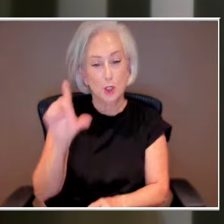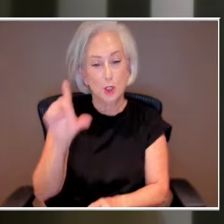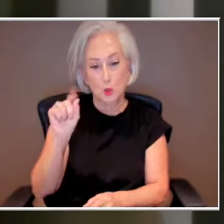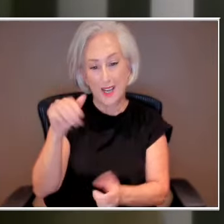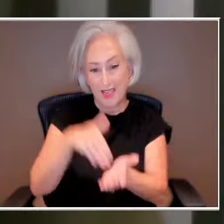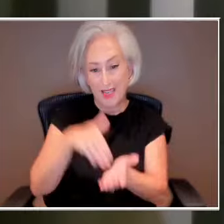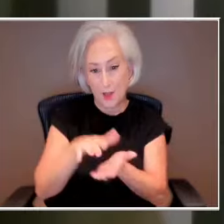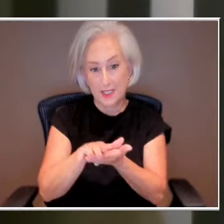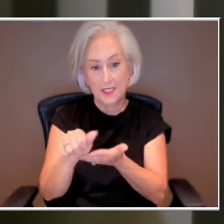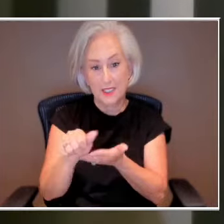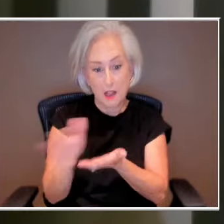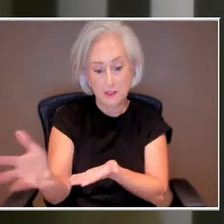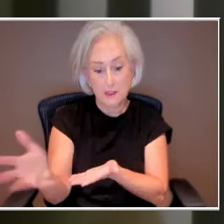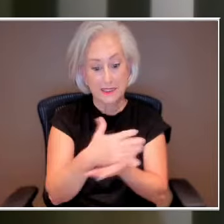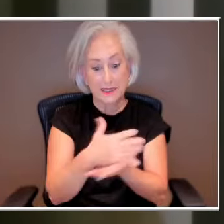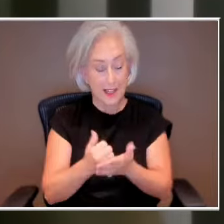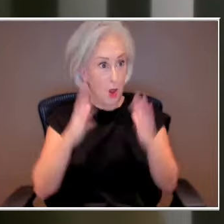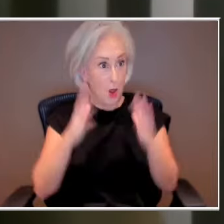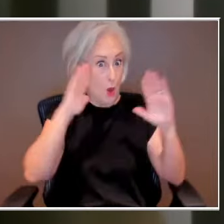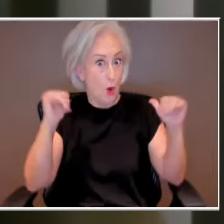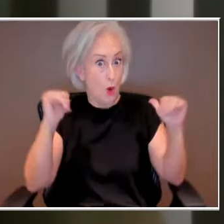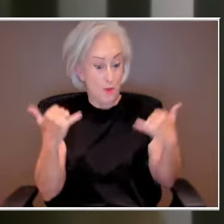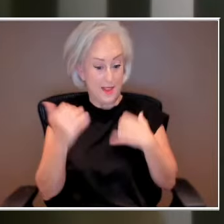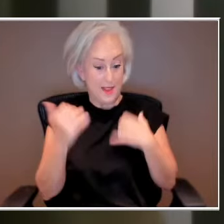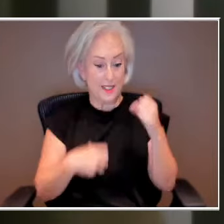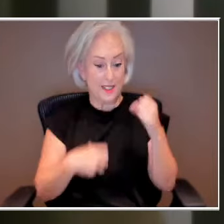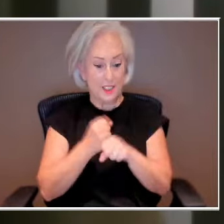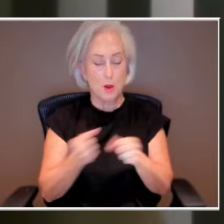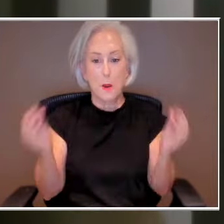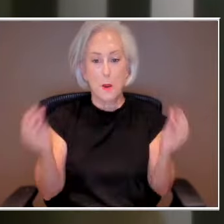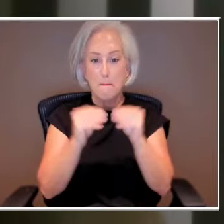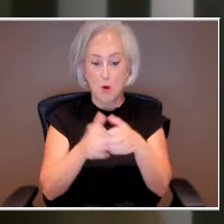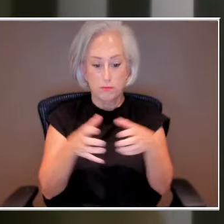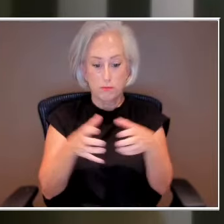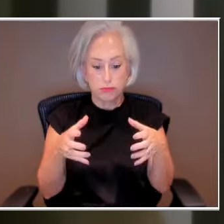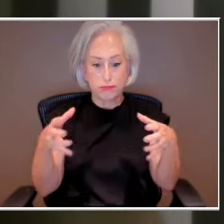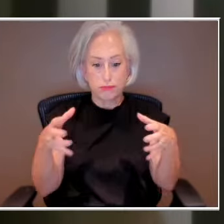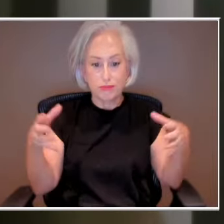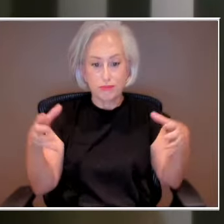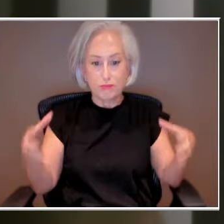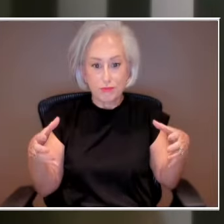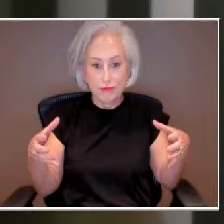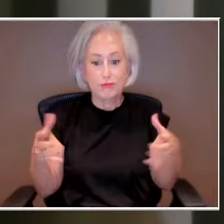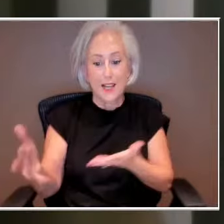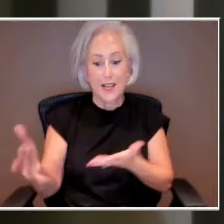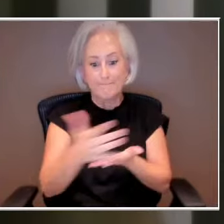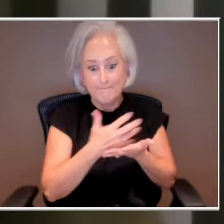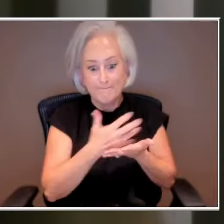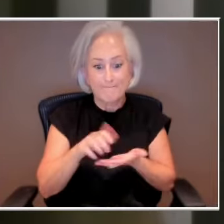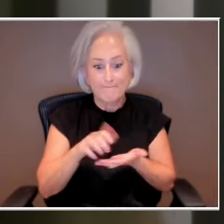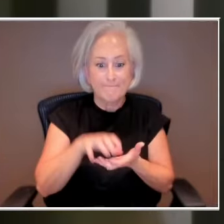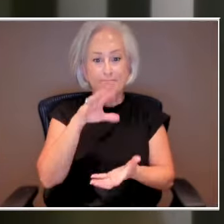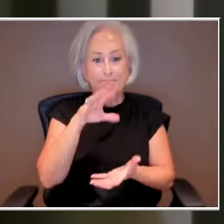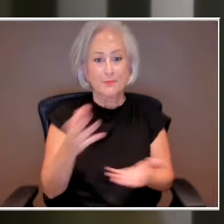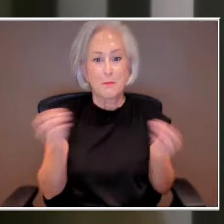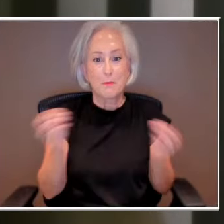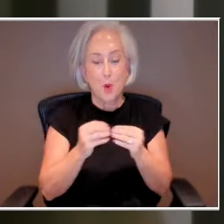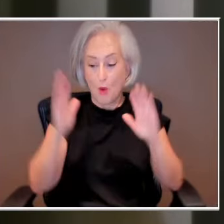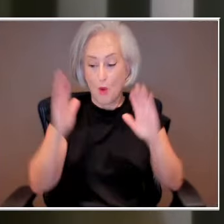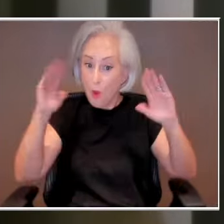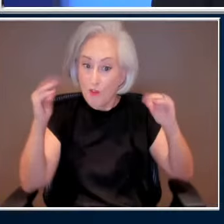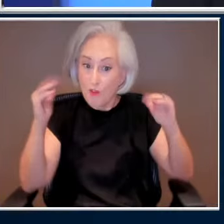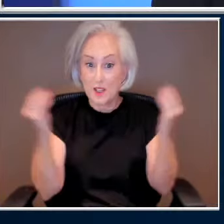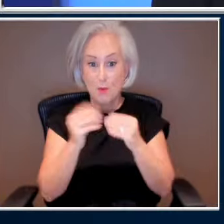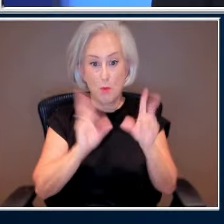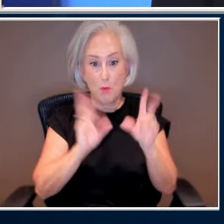year's bigger and better and spread awareness. And hopefully we can get more people there and just more people involved.